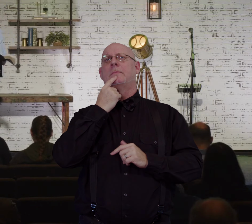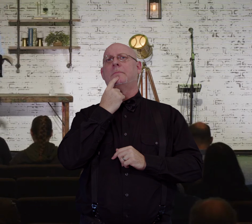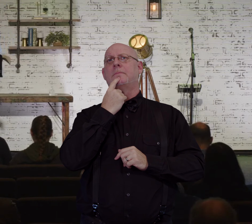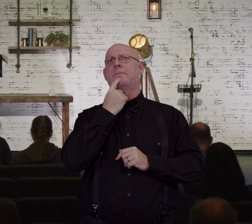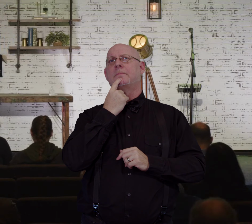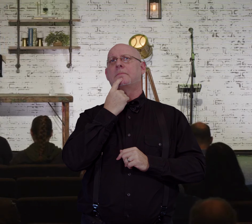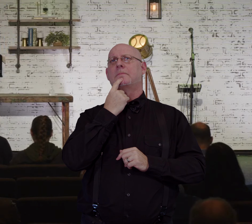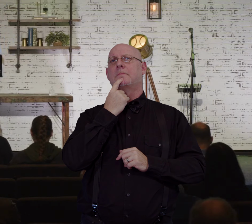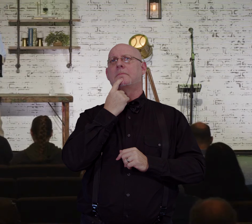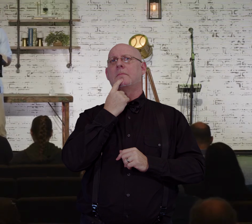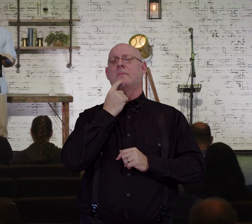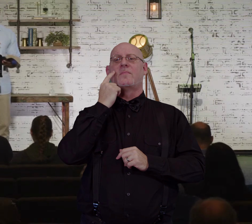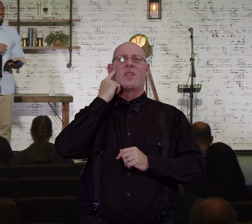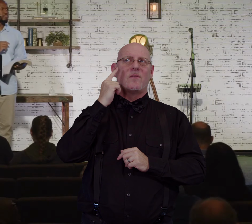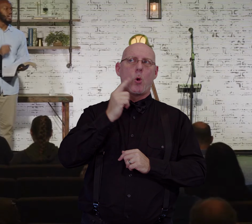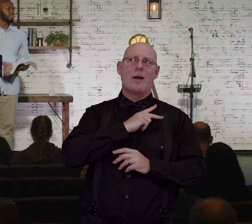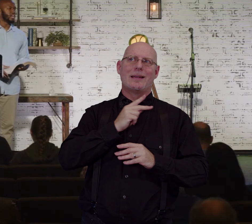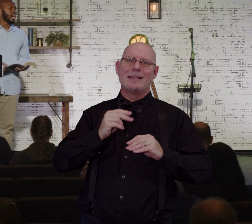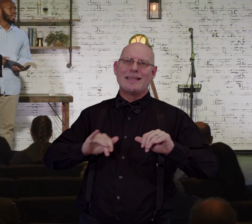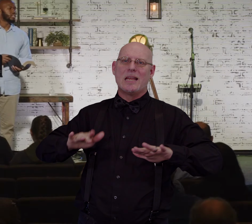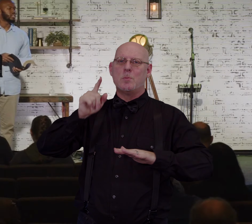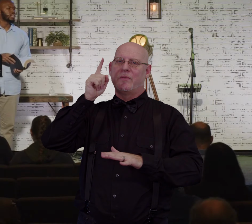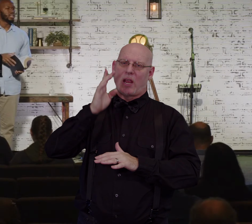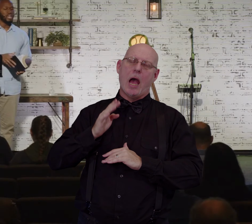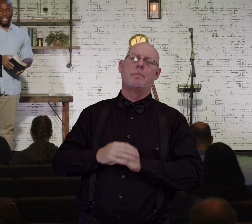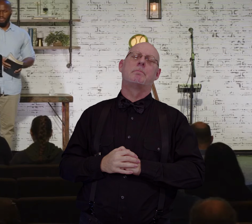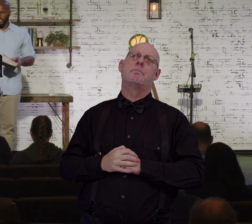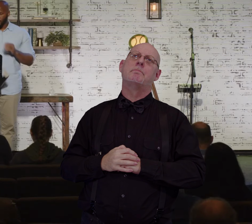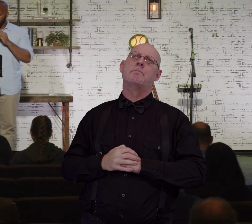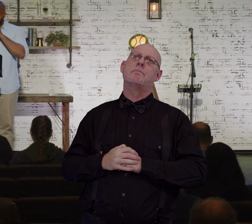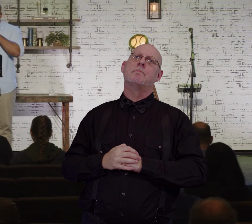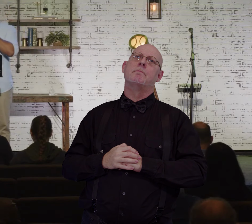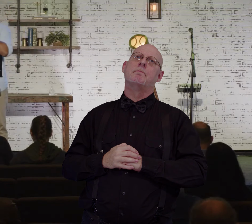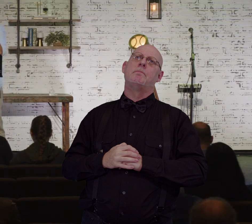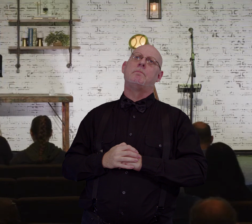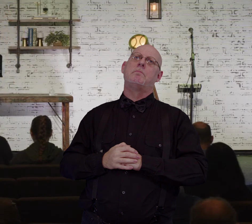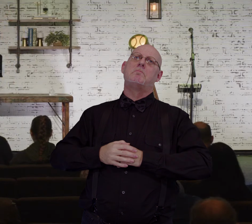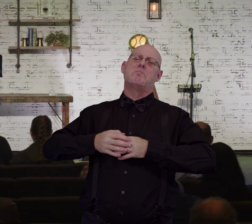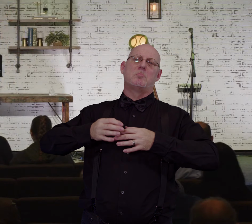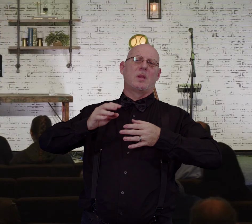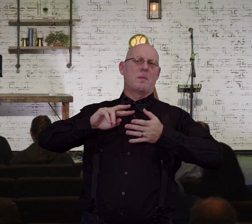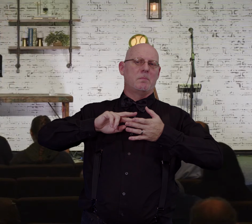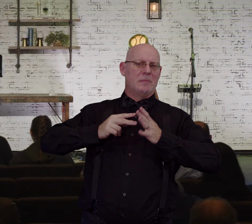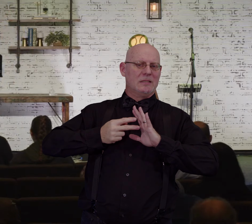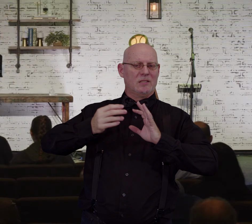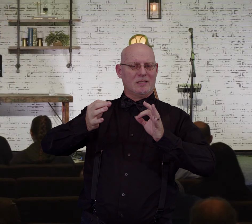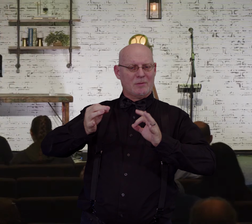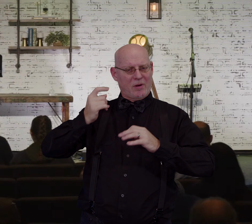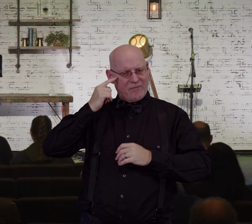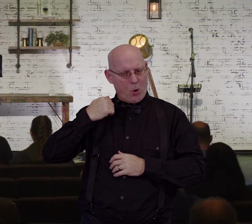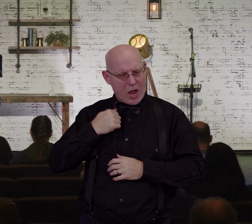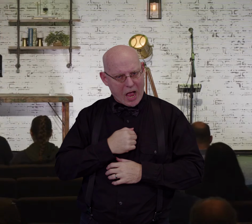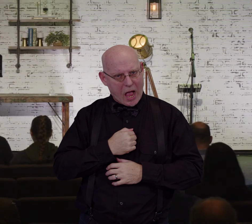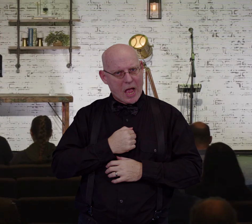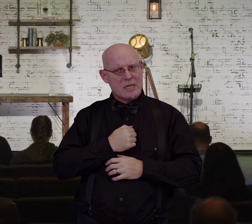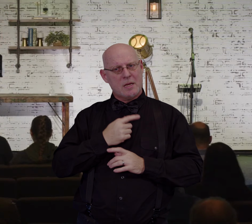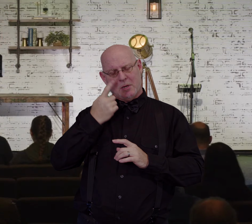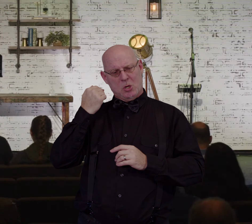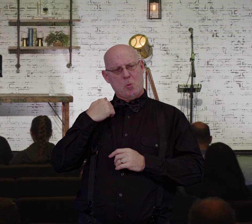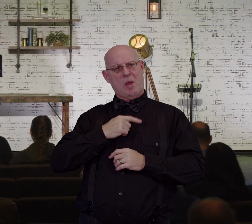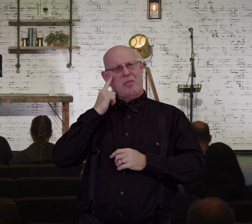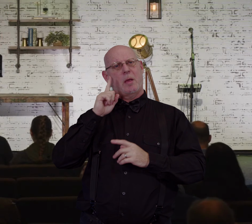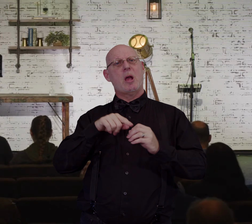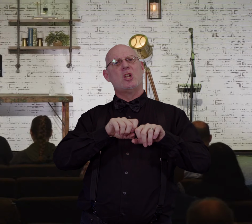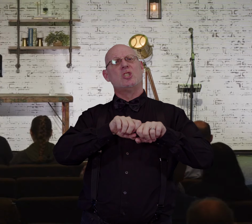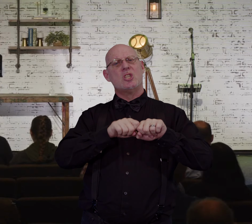that it's for the kingdom of God. And this is instructive for us because often when we think